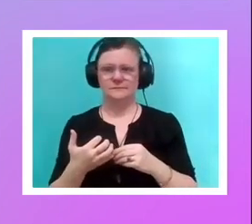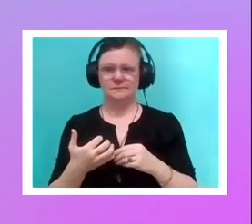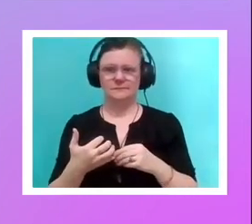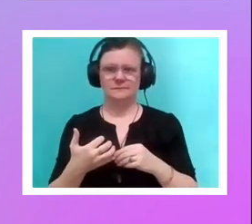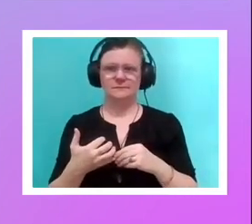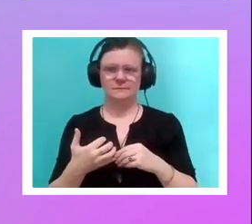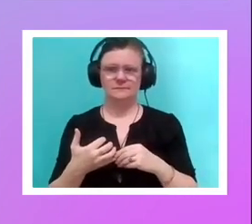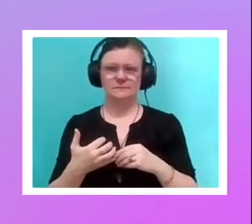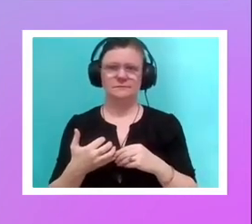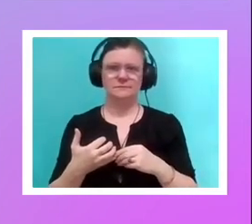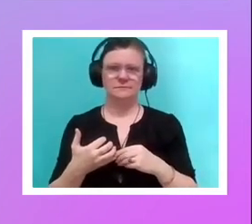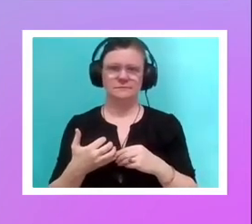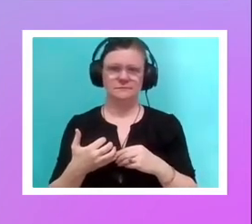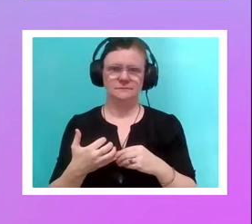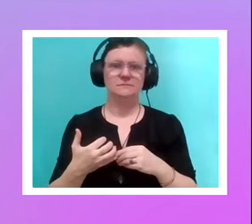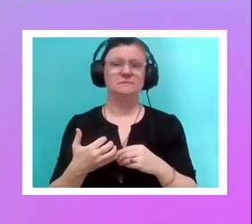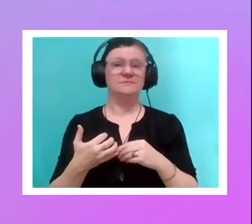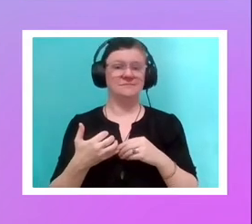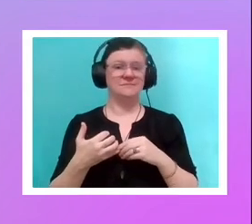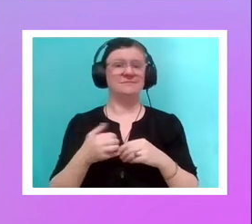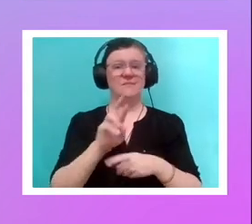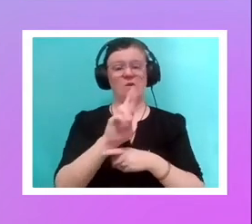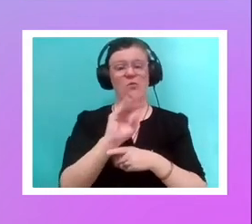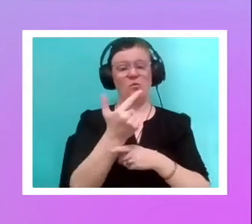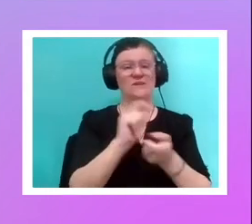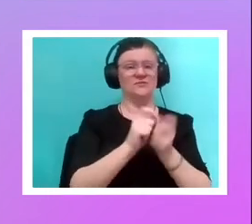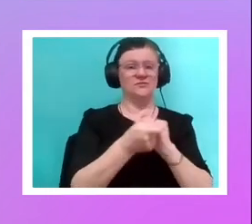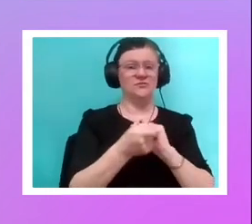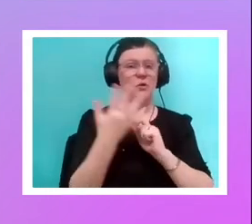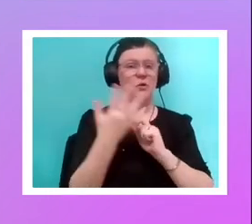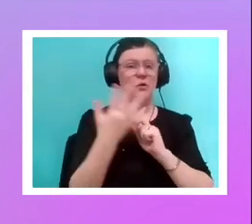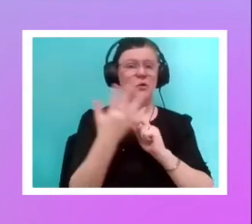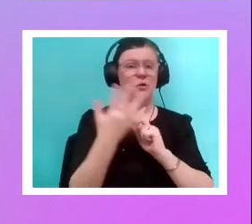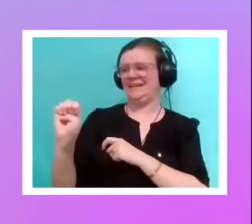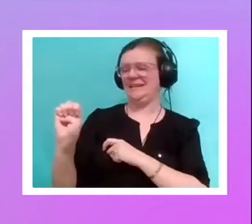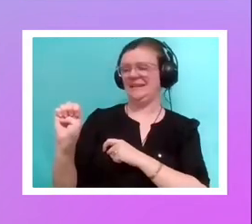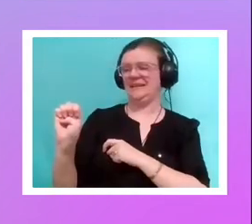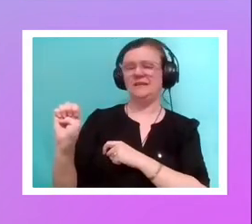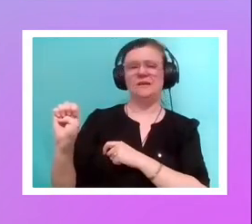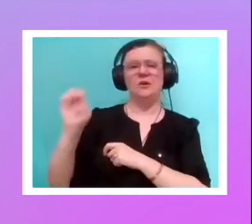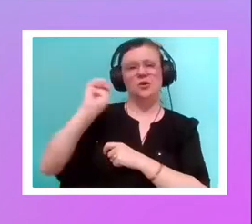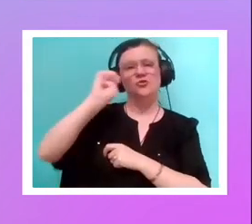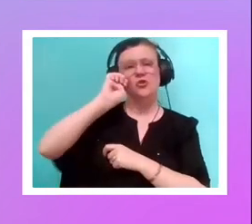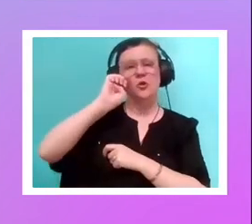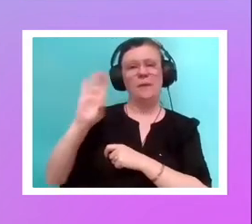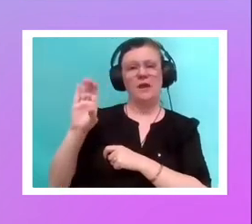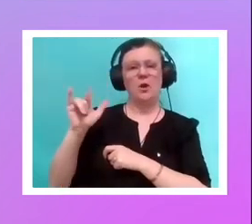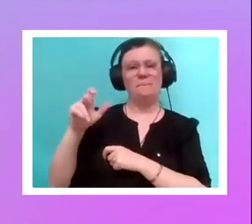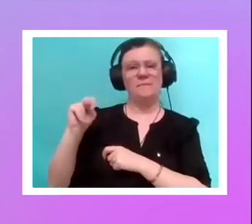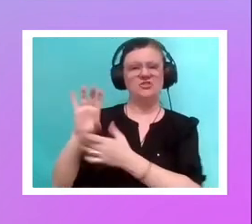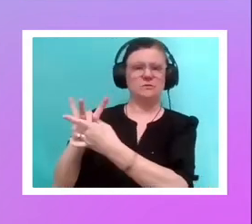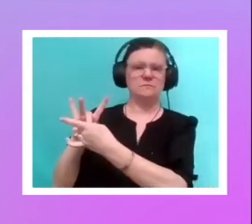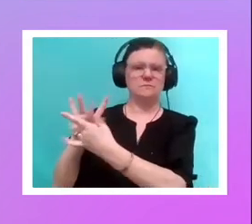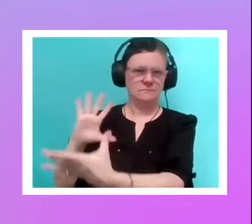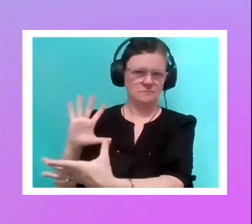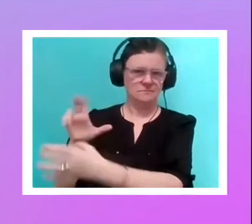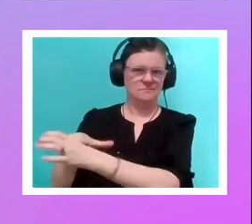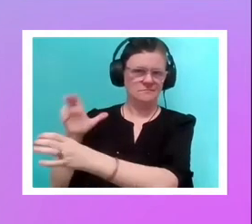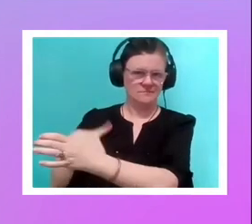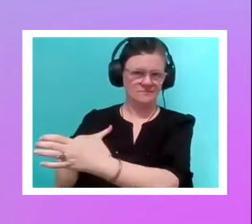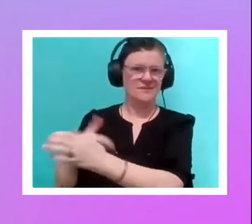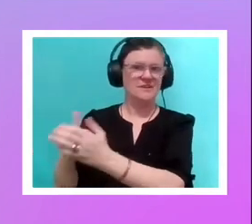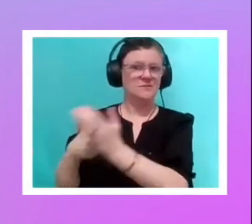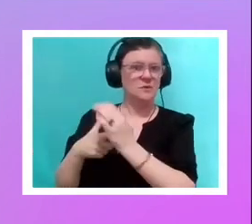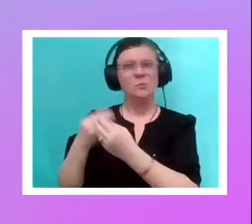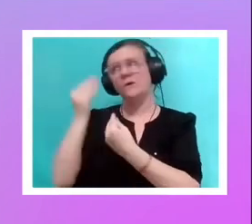We will also be changing the regulations to remove the final links with European Commission requirements, in particular the requirement to report